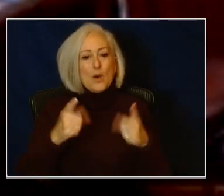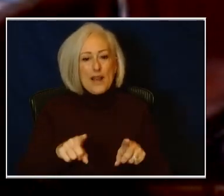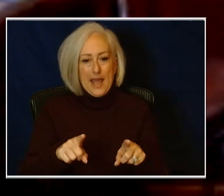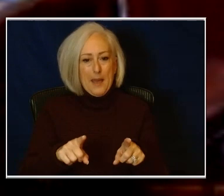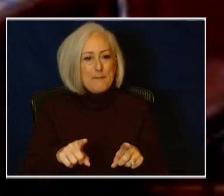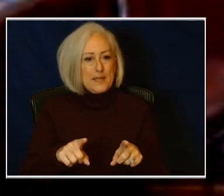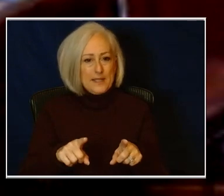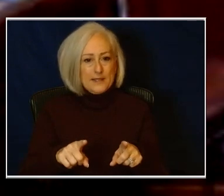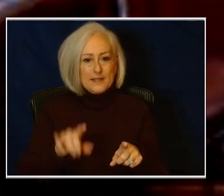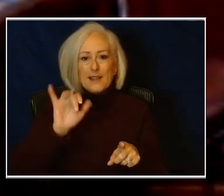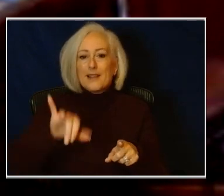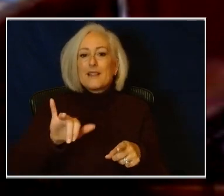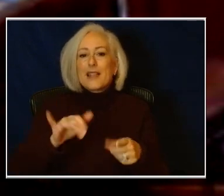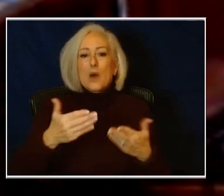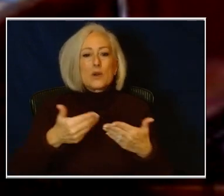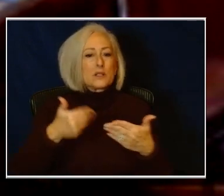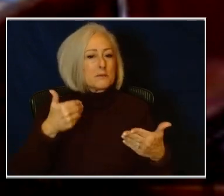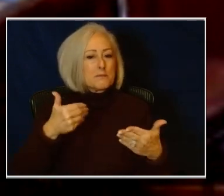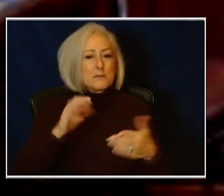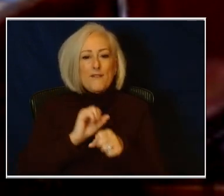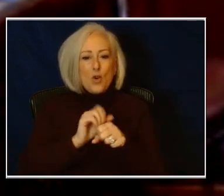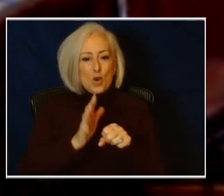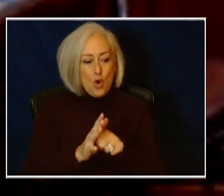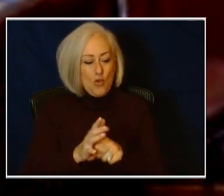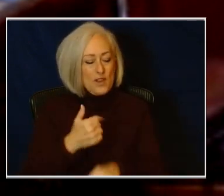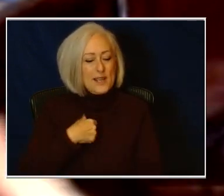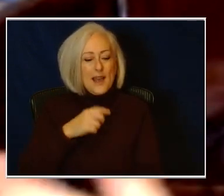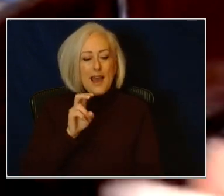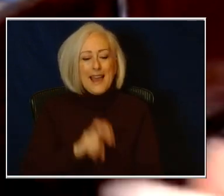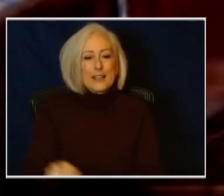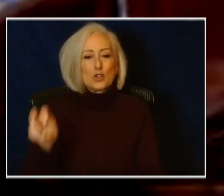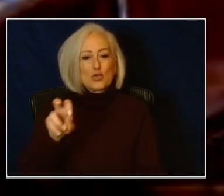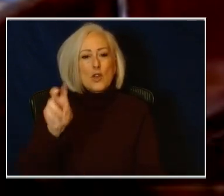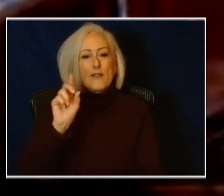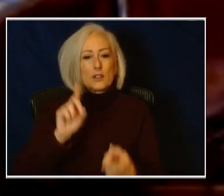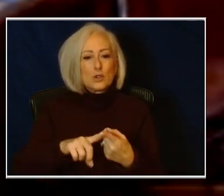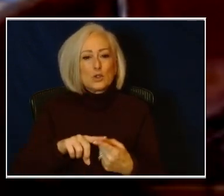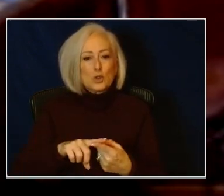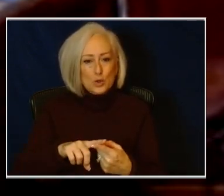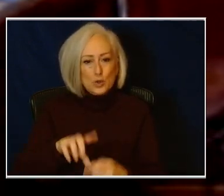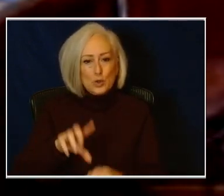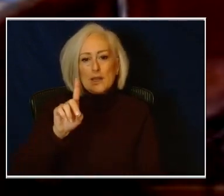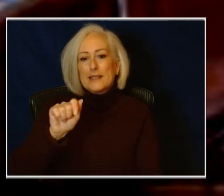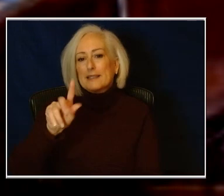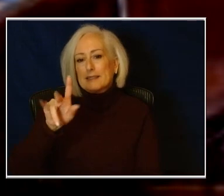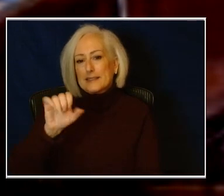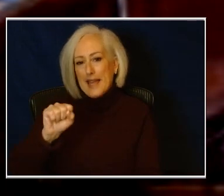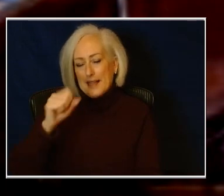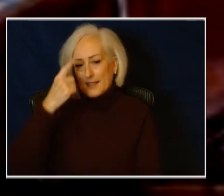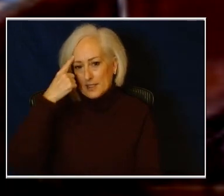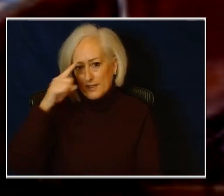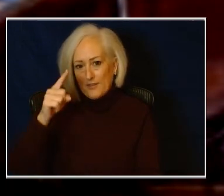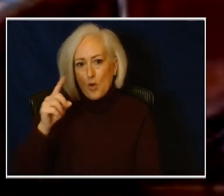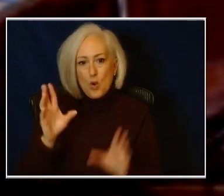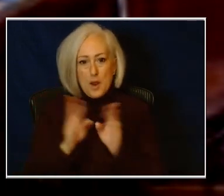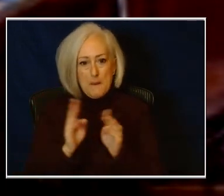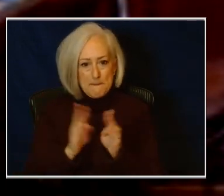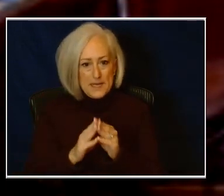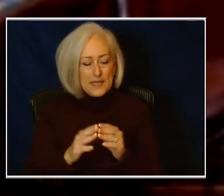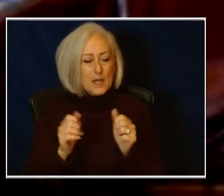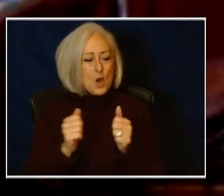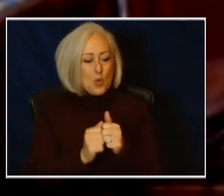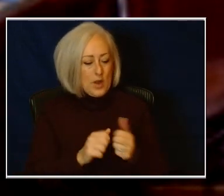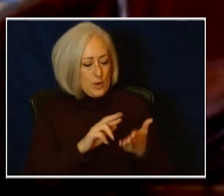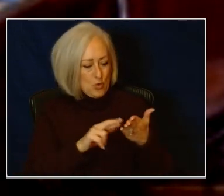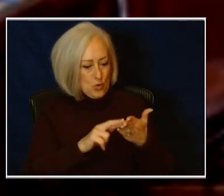before COVID, when I had traveled to Dallas for a Komen meeting that was researchers and advocates.